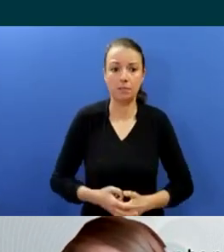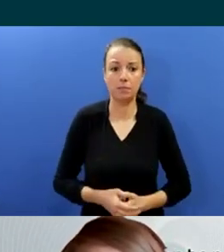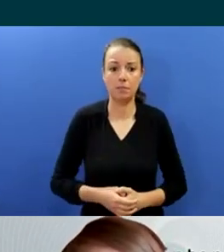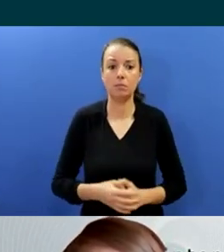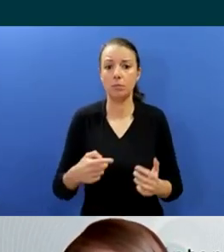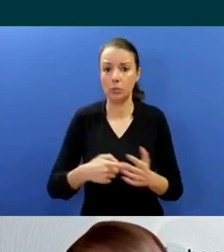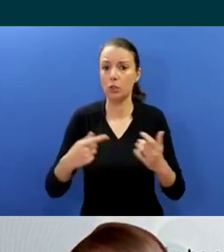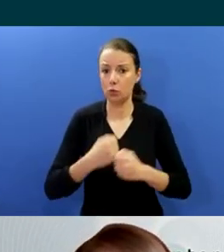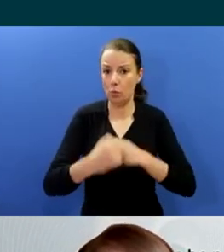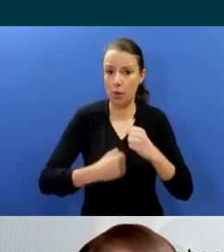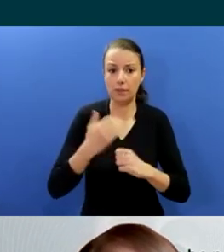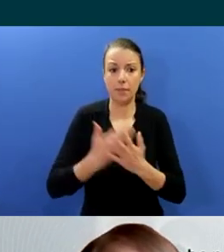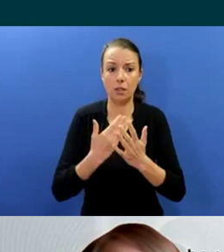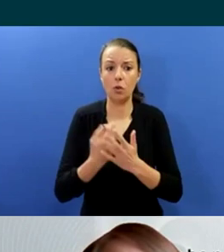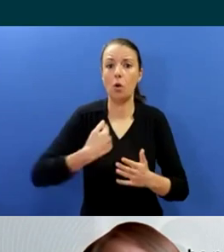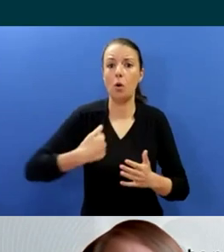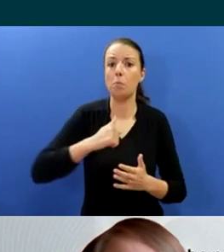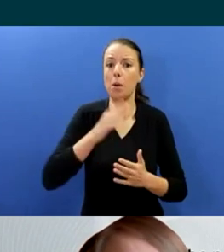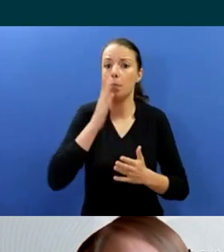cities implement the process themselves.